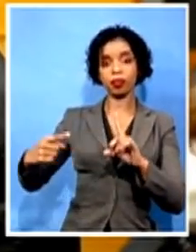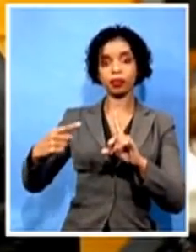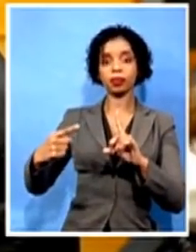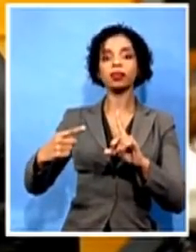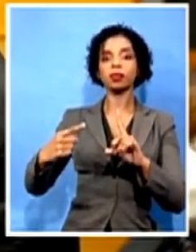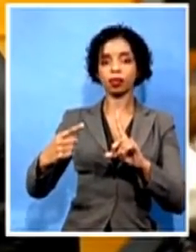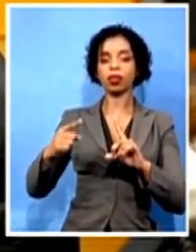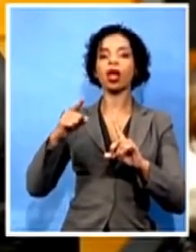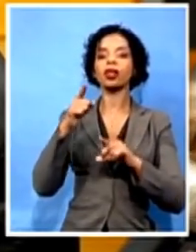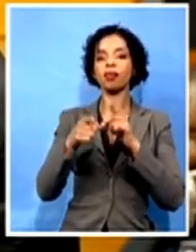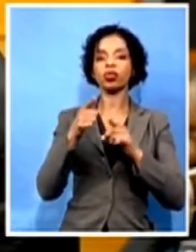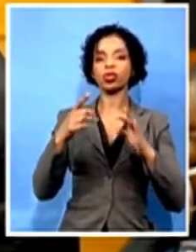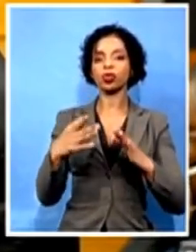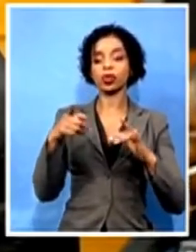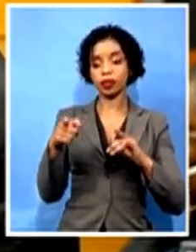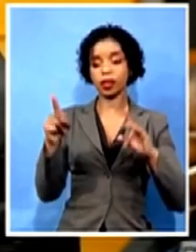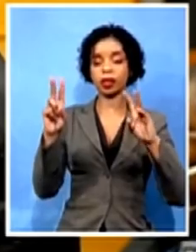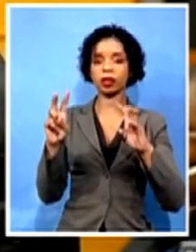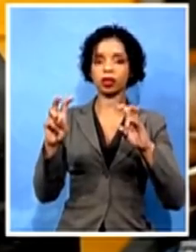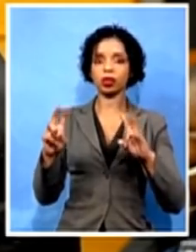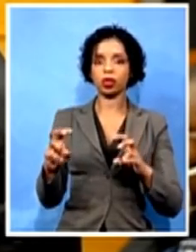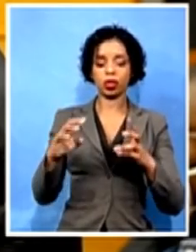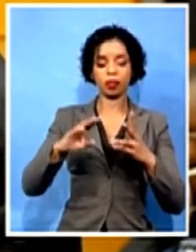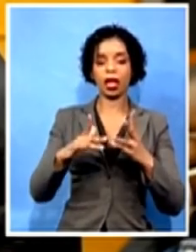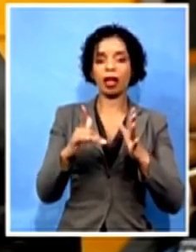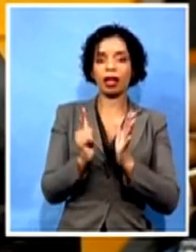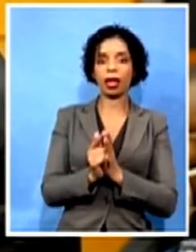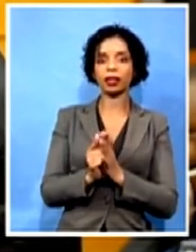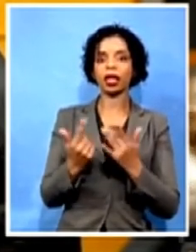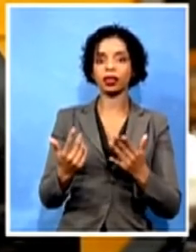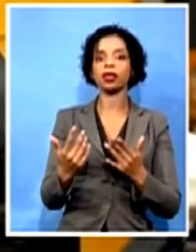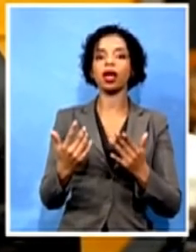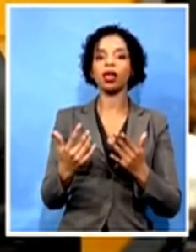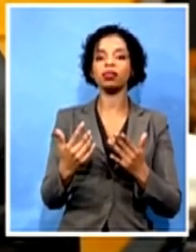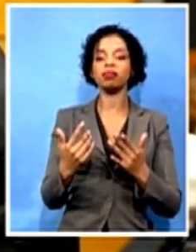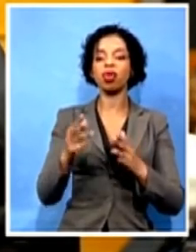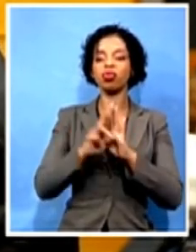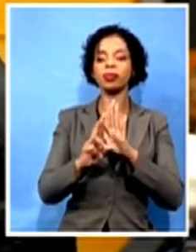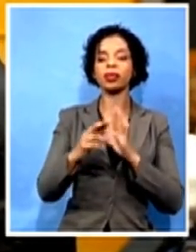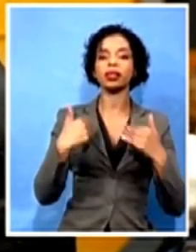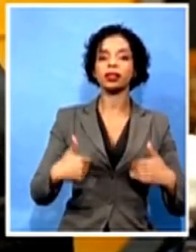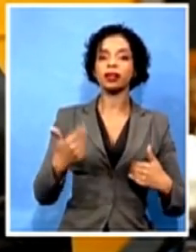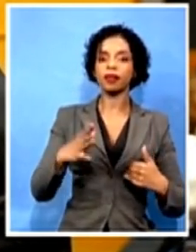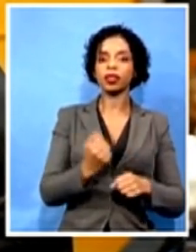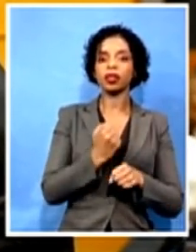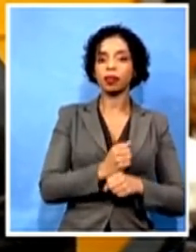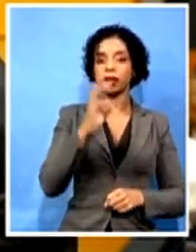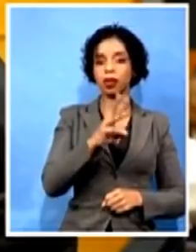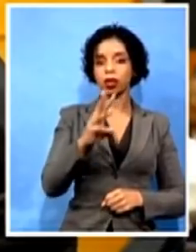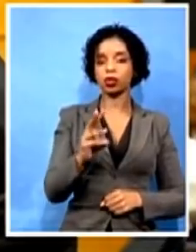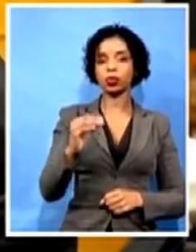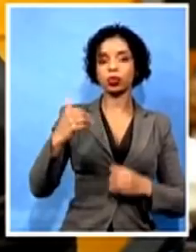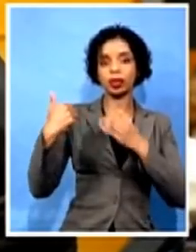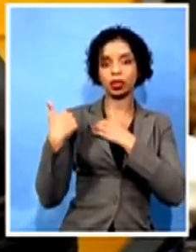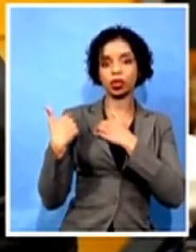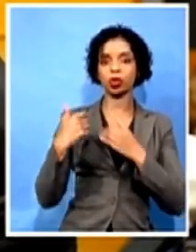legal representatives further agreed to make a warning statement and to secure my attendance at court when and if my appearance is required by the state.